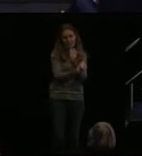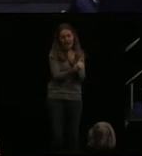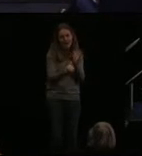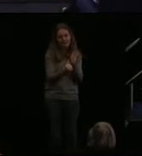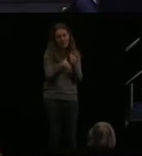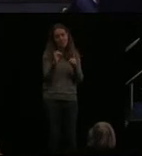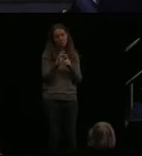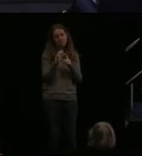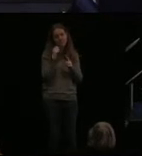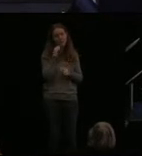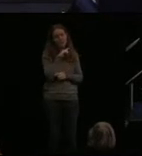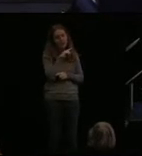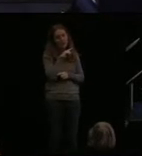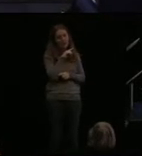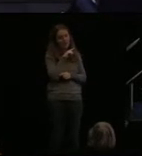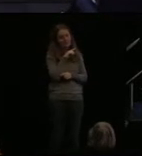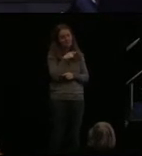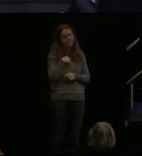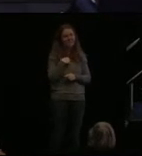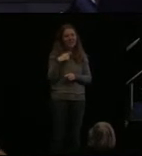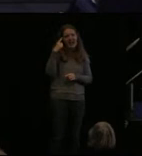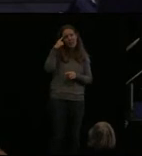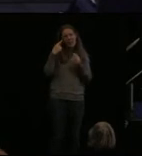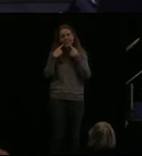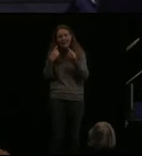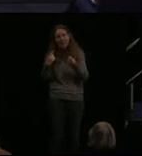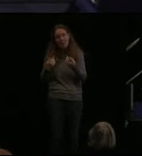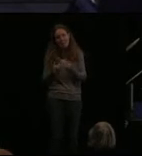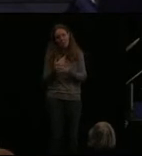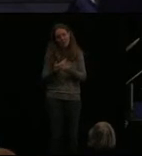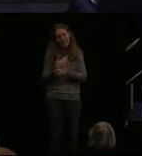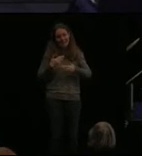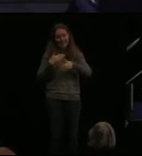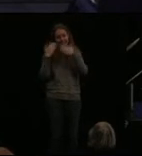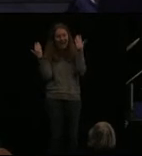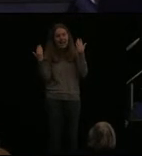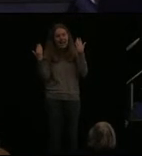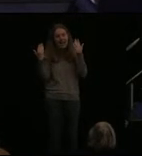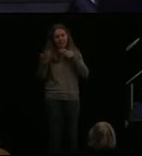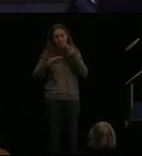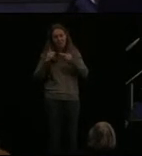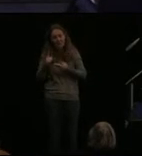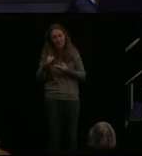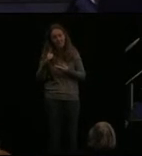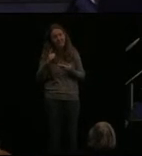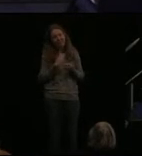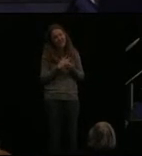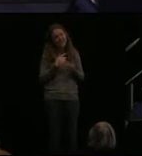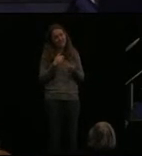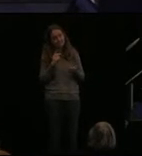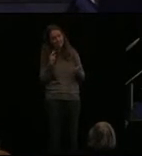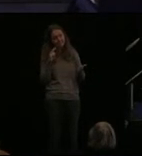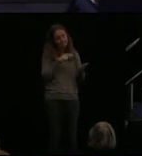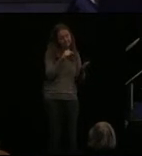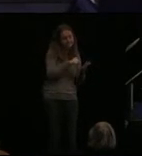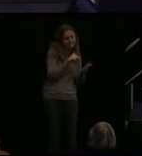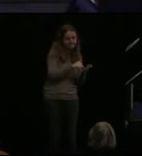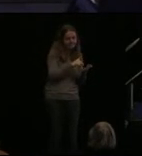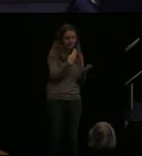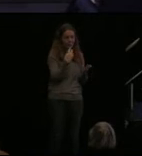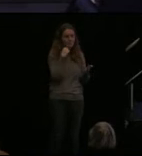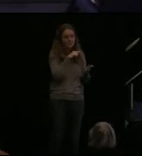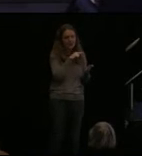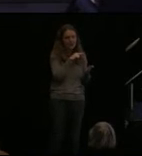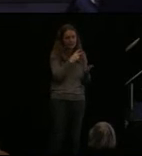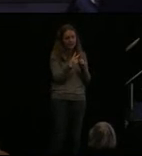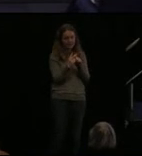prodigal son. I was going to tell a modern-day story, but actually I'm going to refer to the two sons, the one who chose